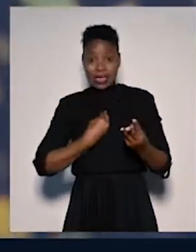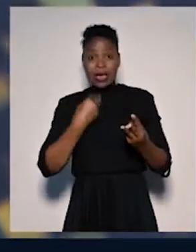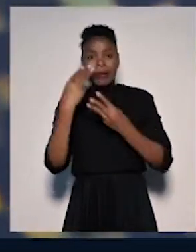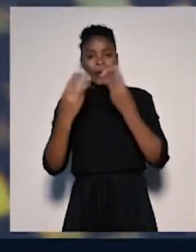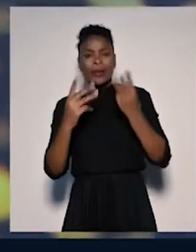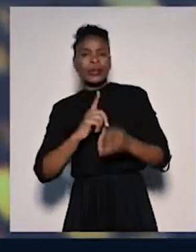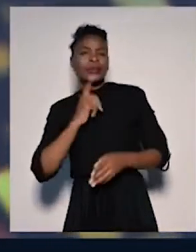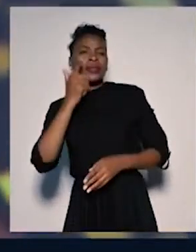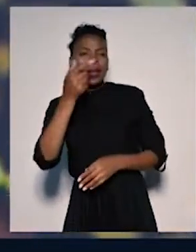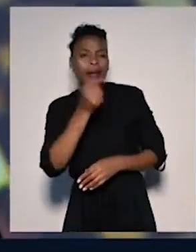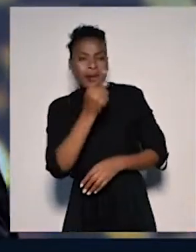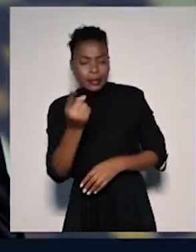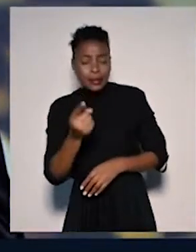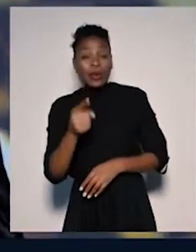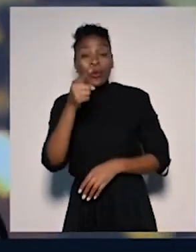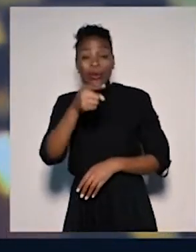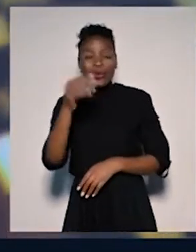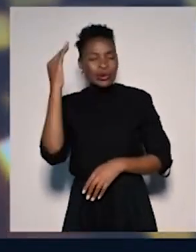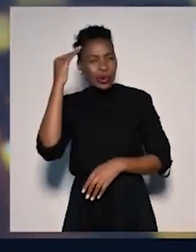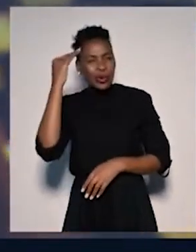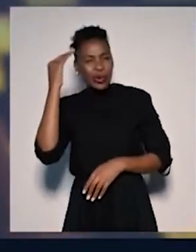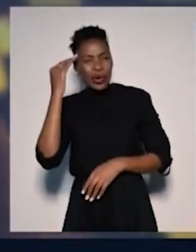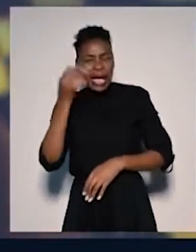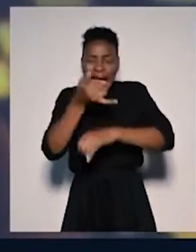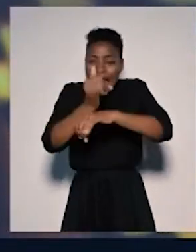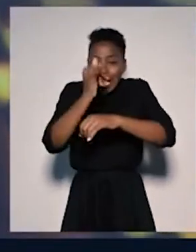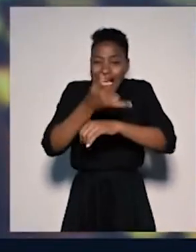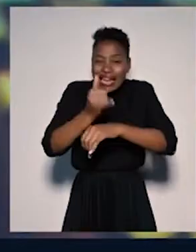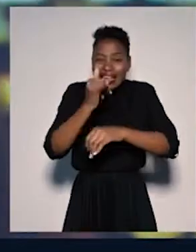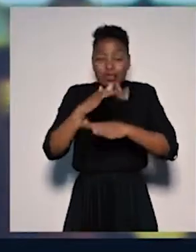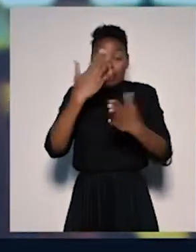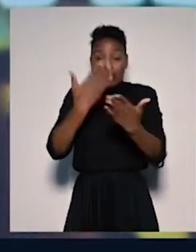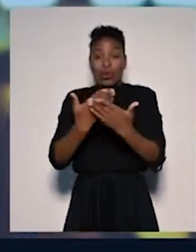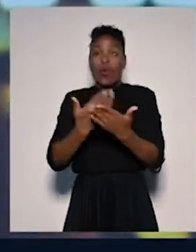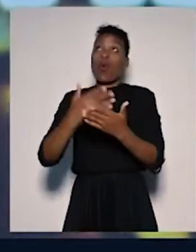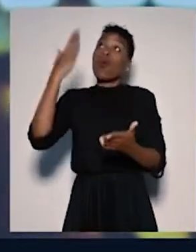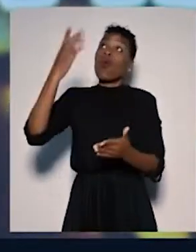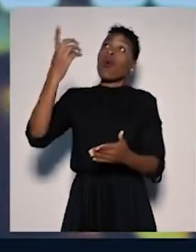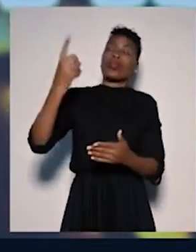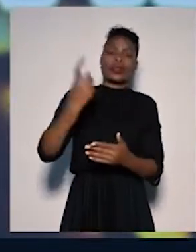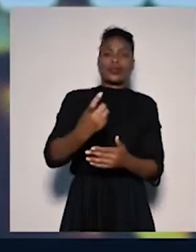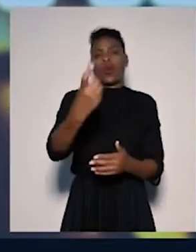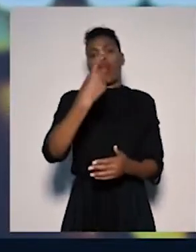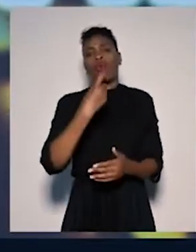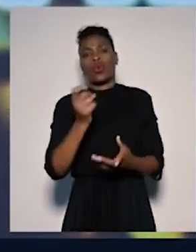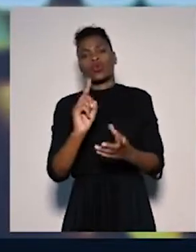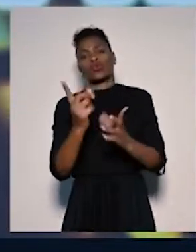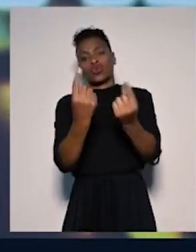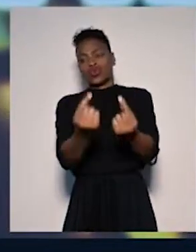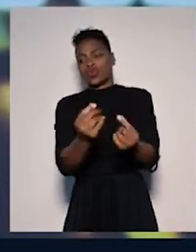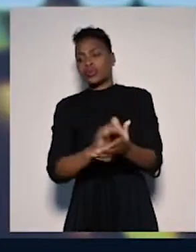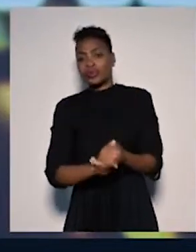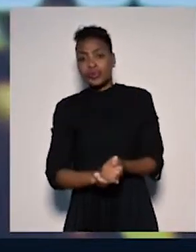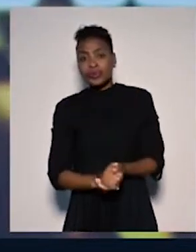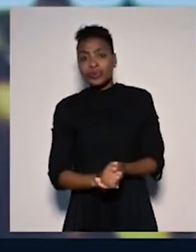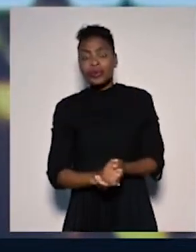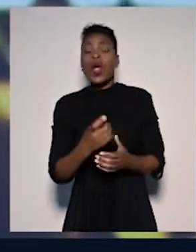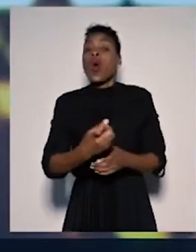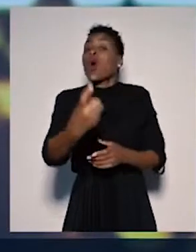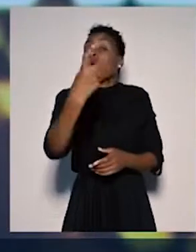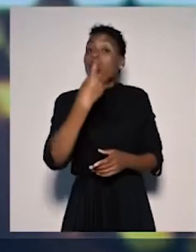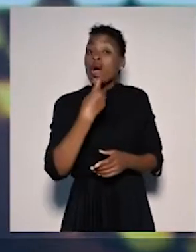that you got to determine as early as possible in your life what God has called you to do. And when I talk about